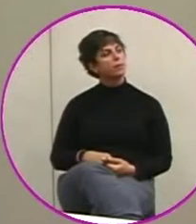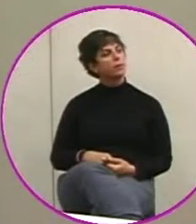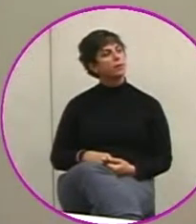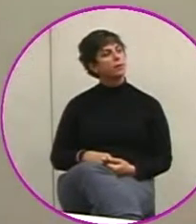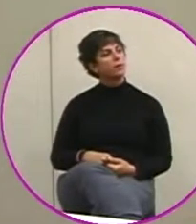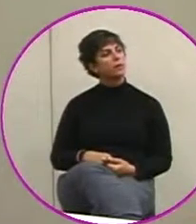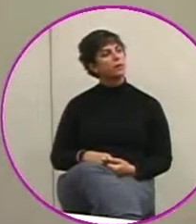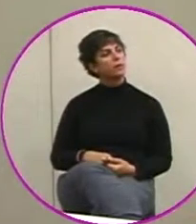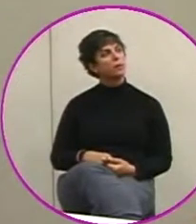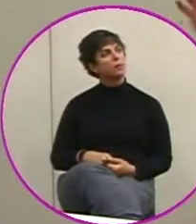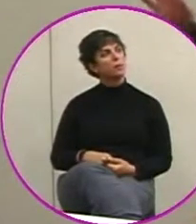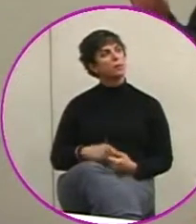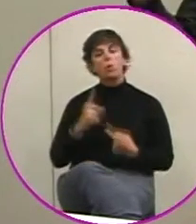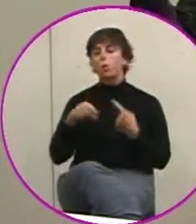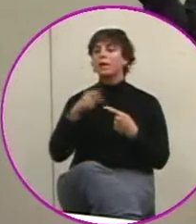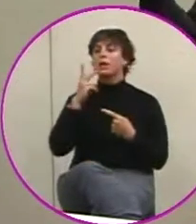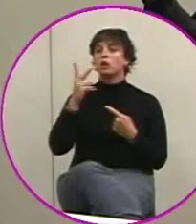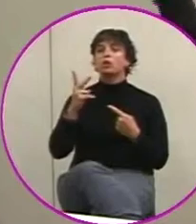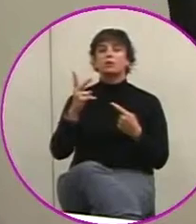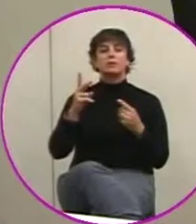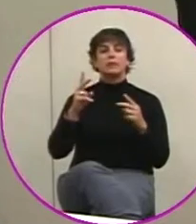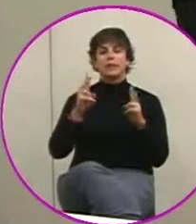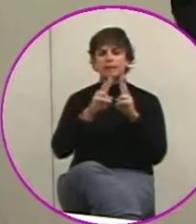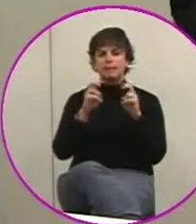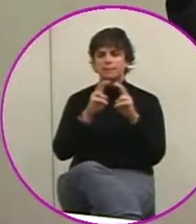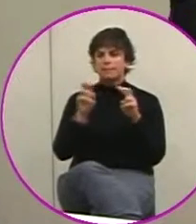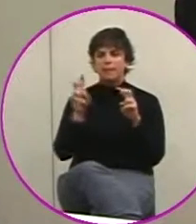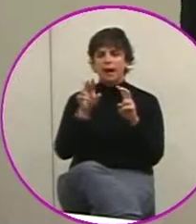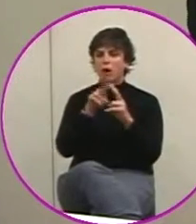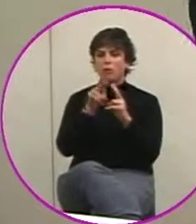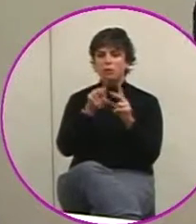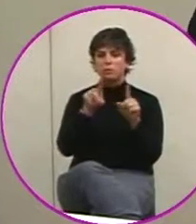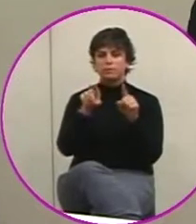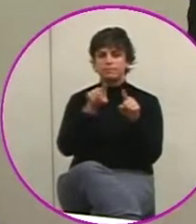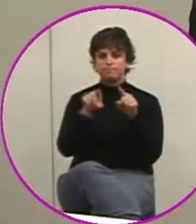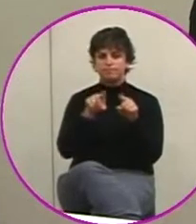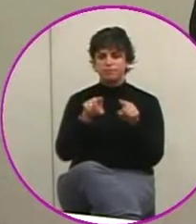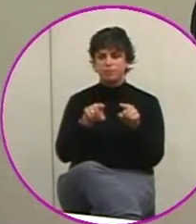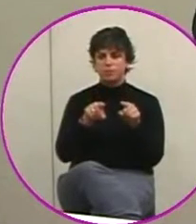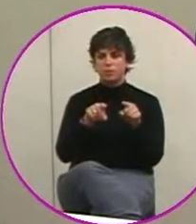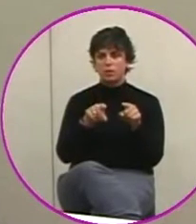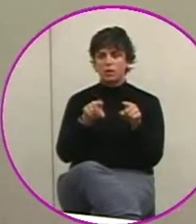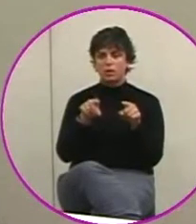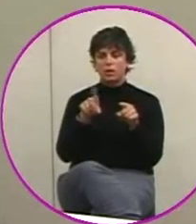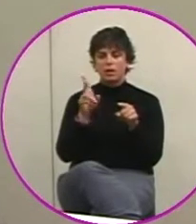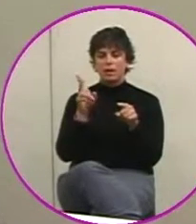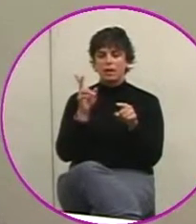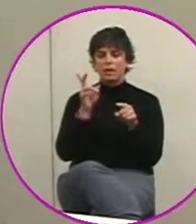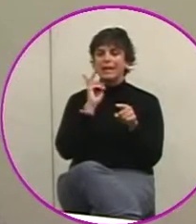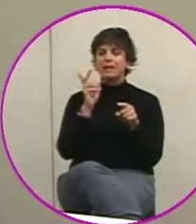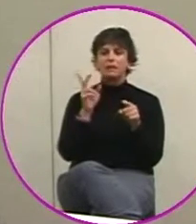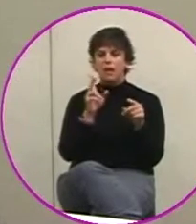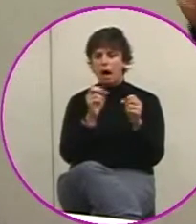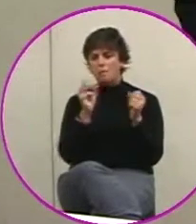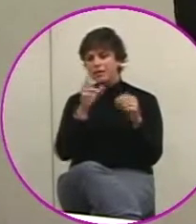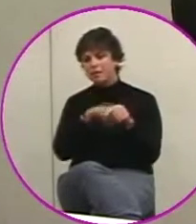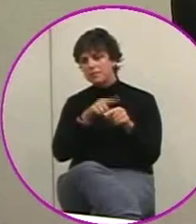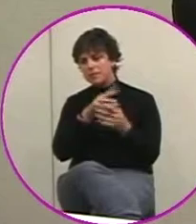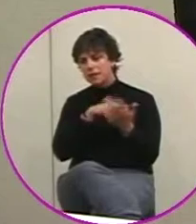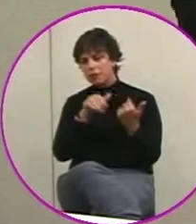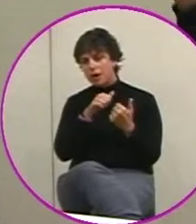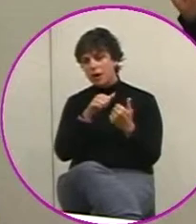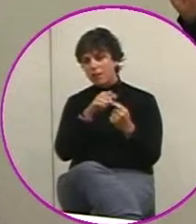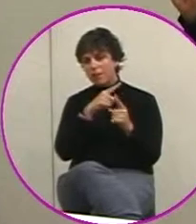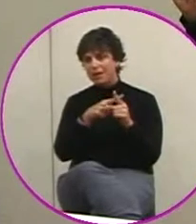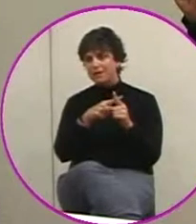When he looks at the number of times people in the couple, the individuals in the couple interact positively